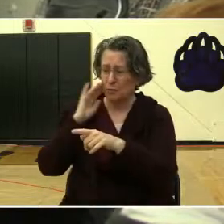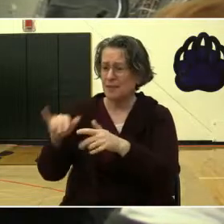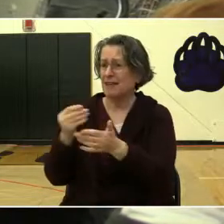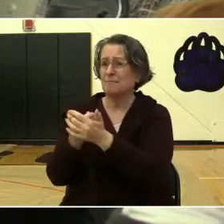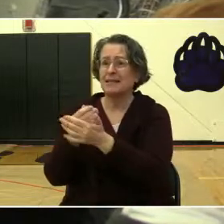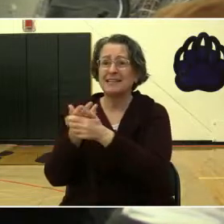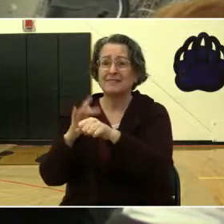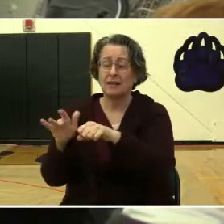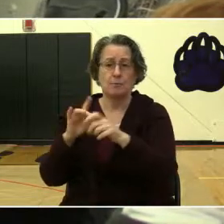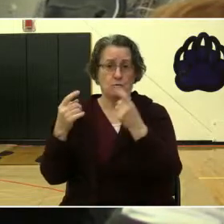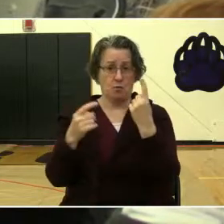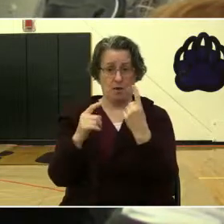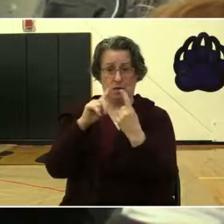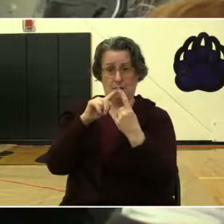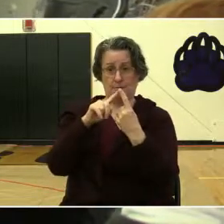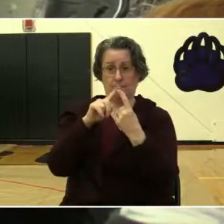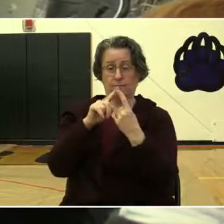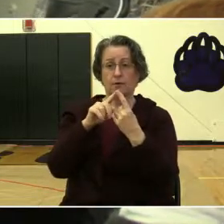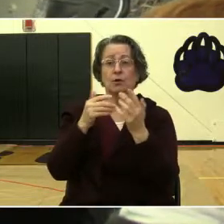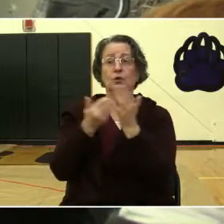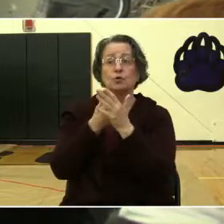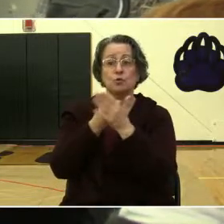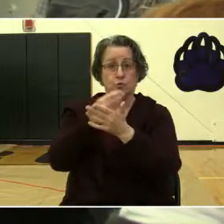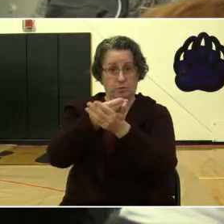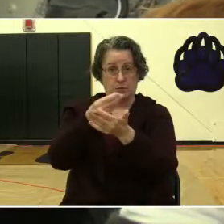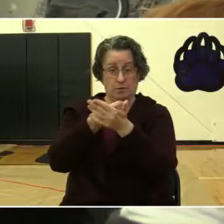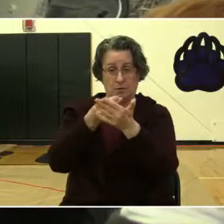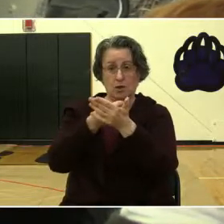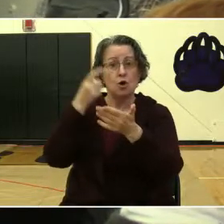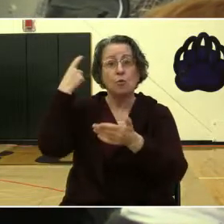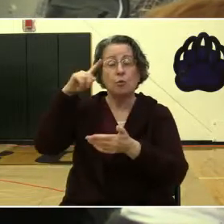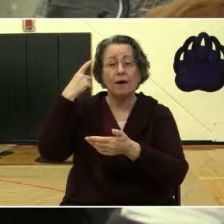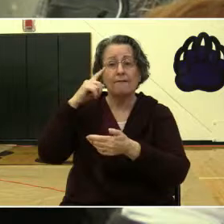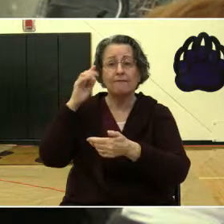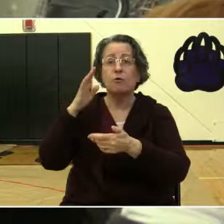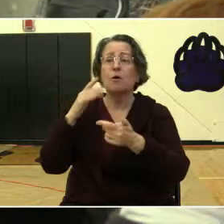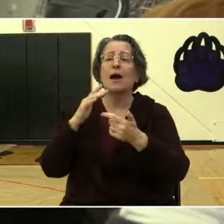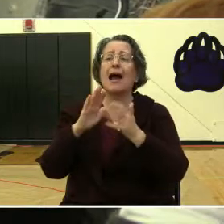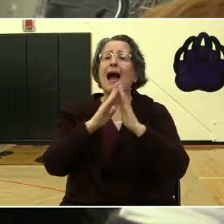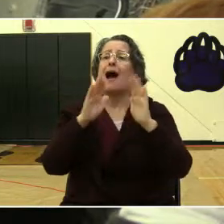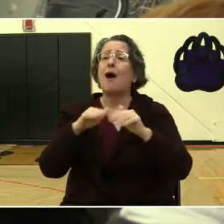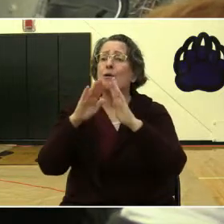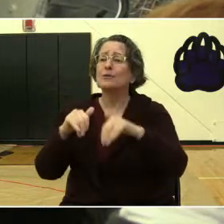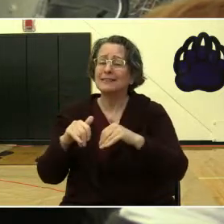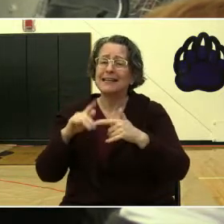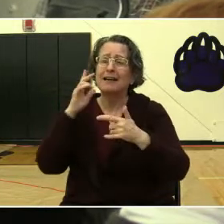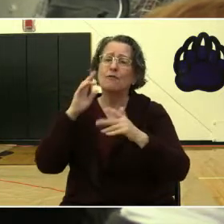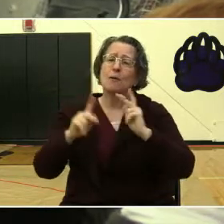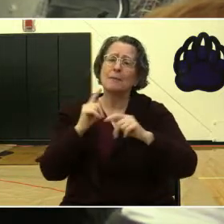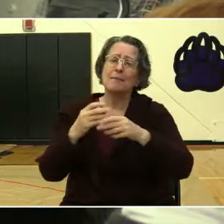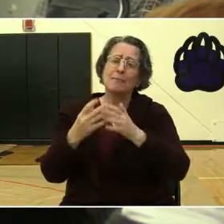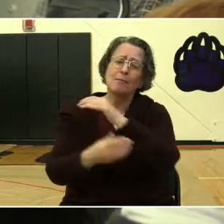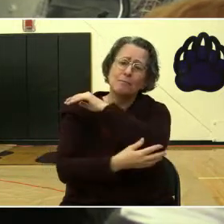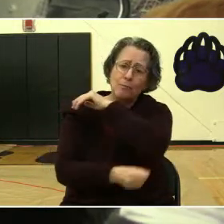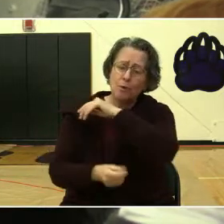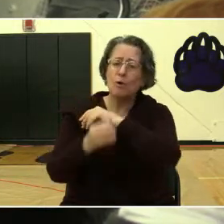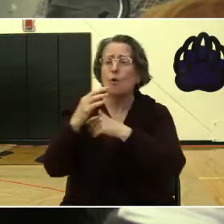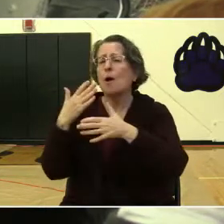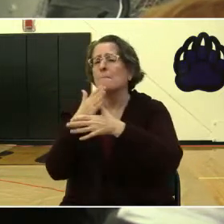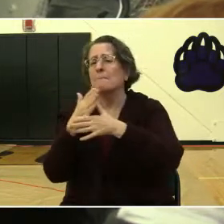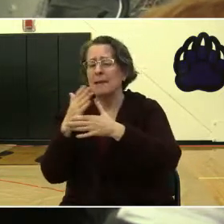was uh new funding sources to create and rehabilitate affordable and middle- income housing on Tuesday we funded that to the tune